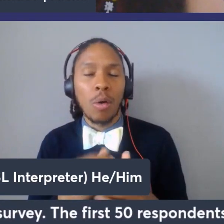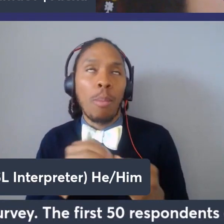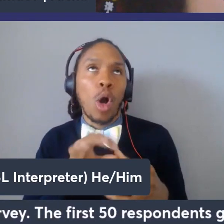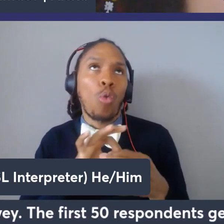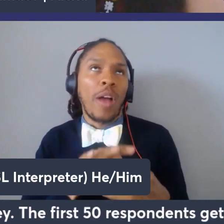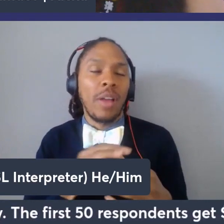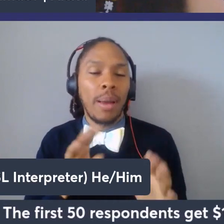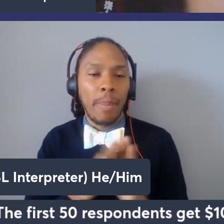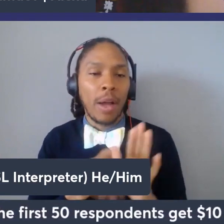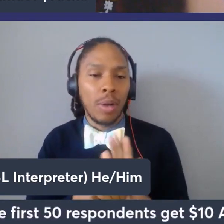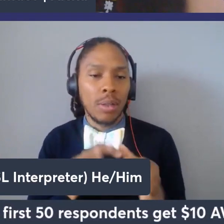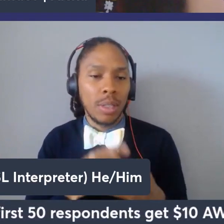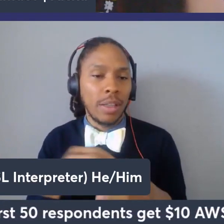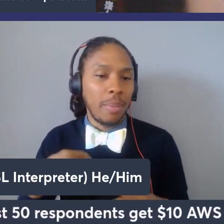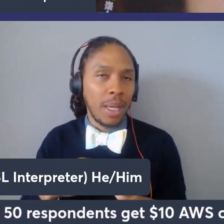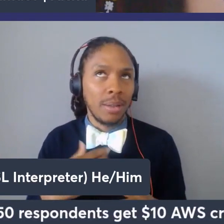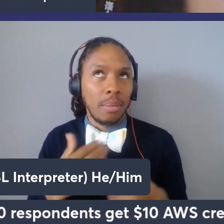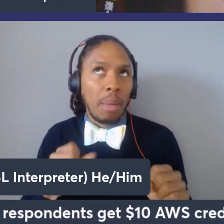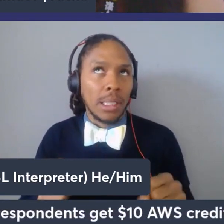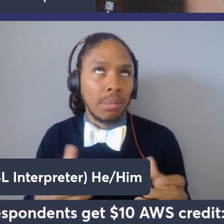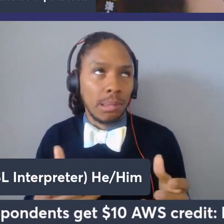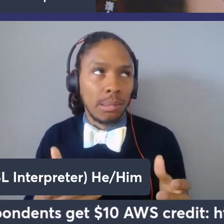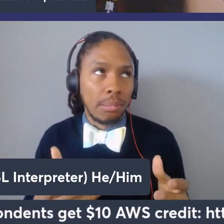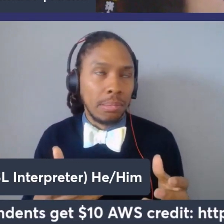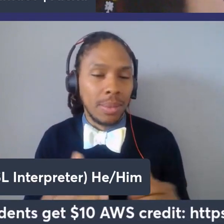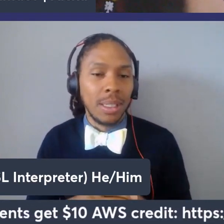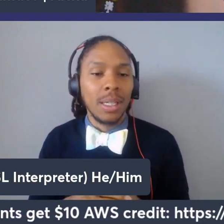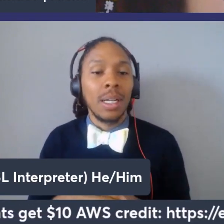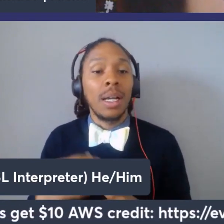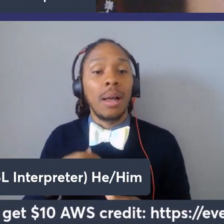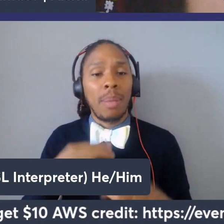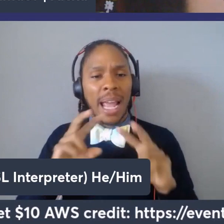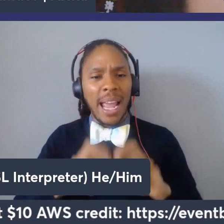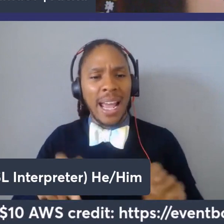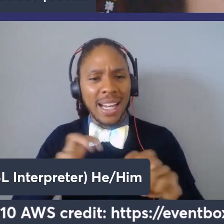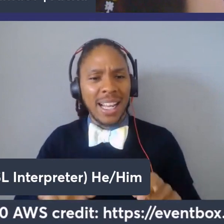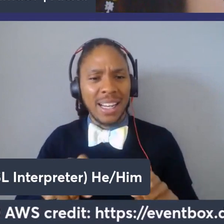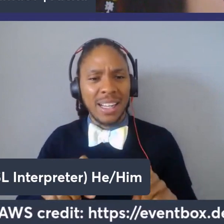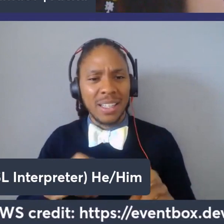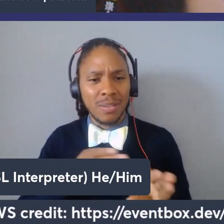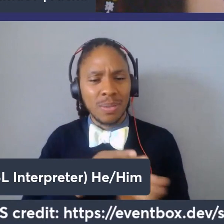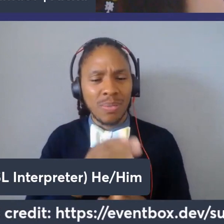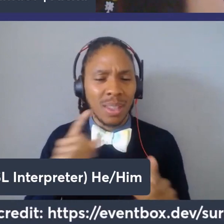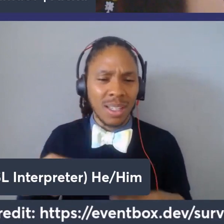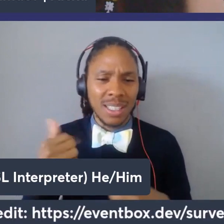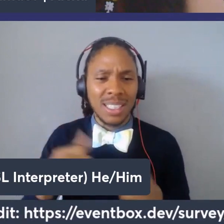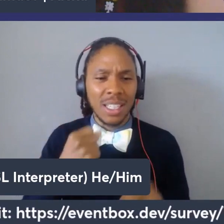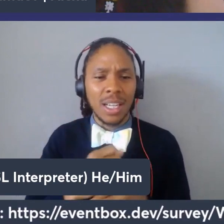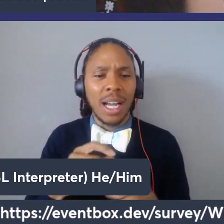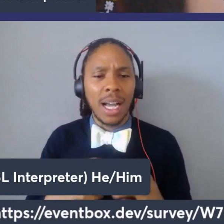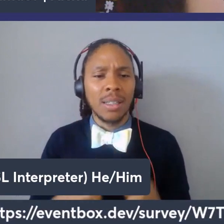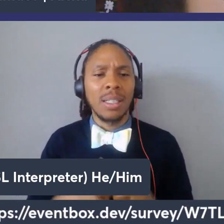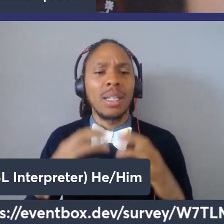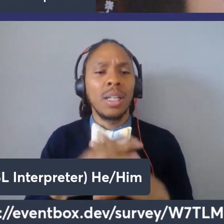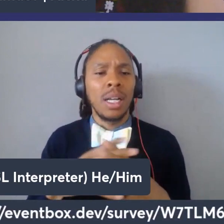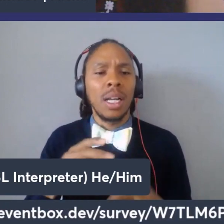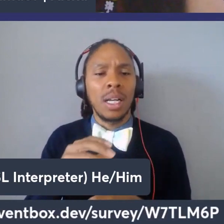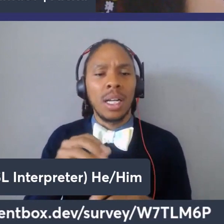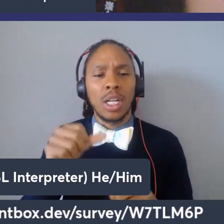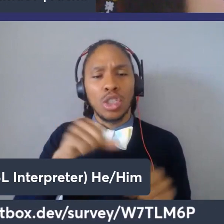about me, possibly. Yeah. Been in the Please. analytics space for about a decade. Started a social analytics company here in Seattle.